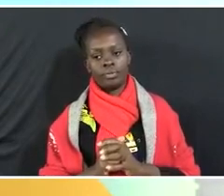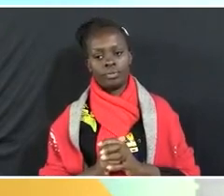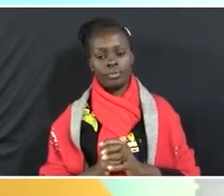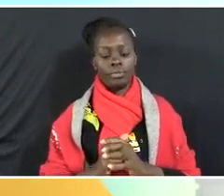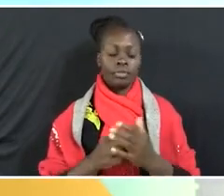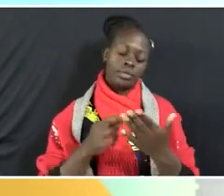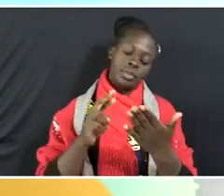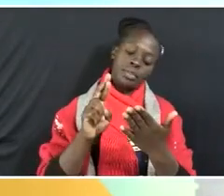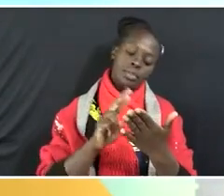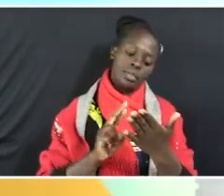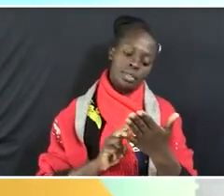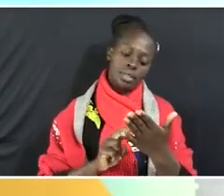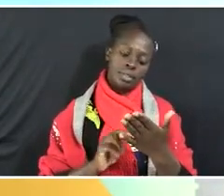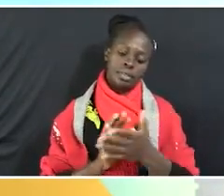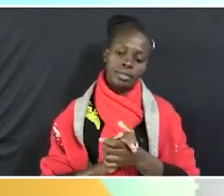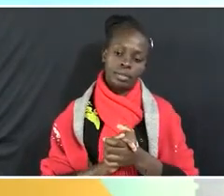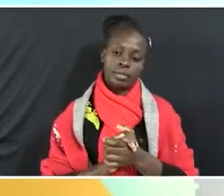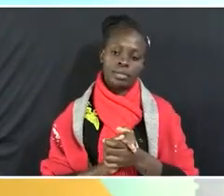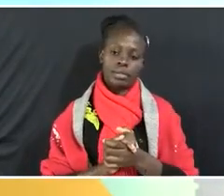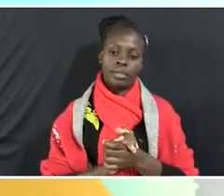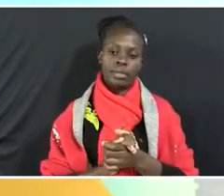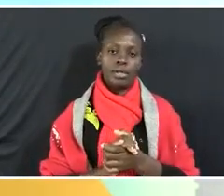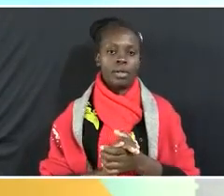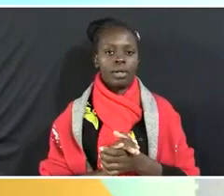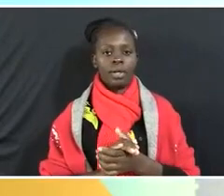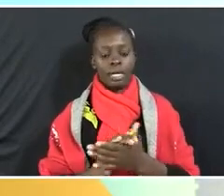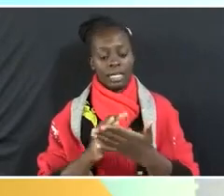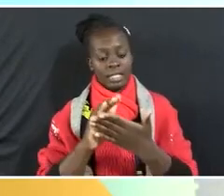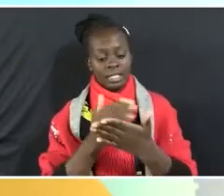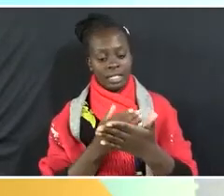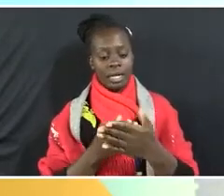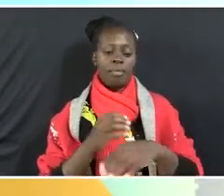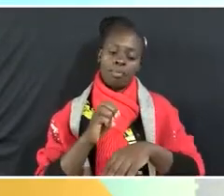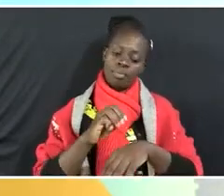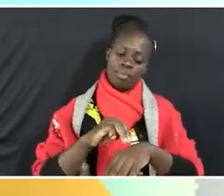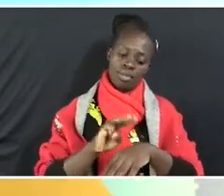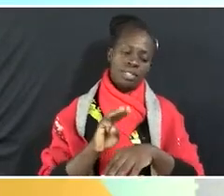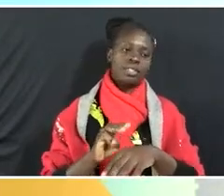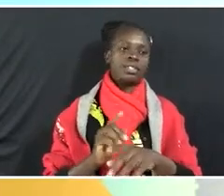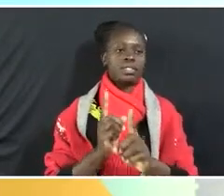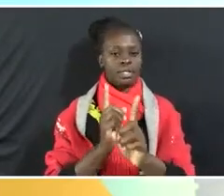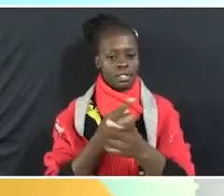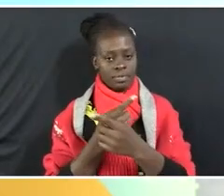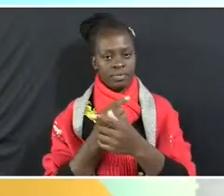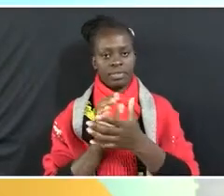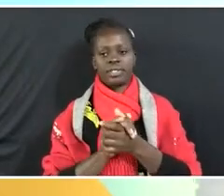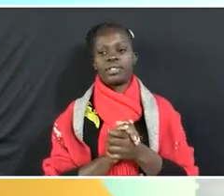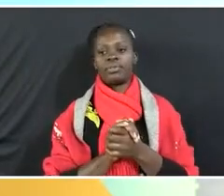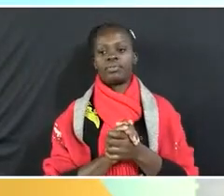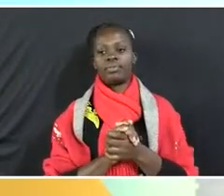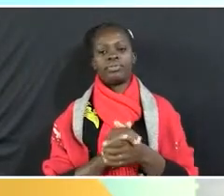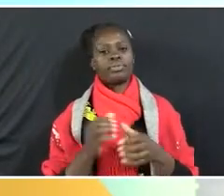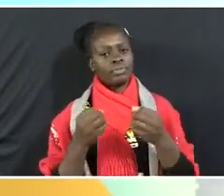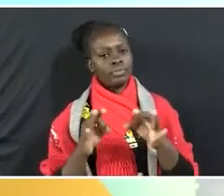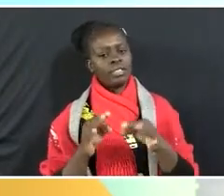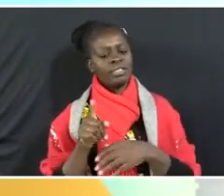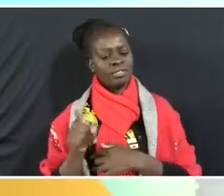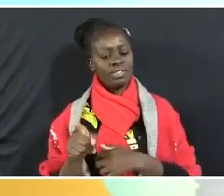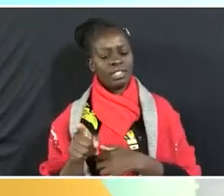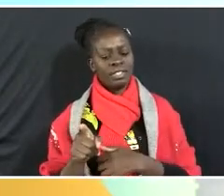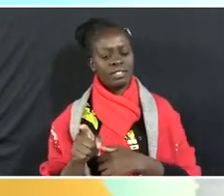ubiquitous recordings, some of my messages go before me. I don't know if this one goes before